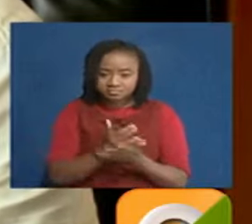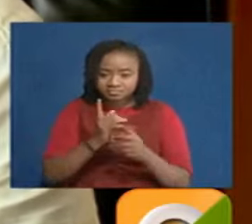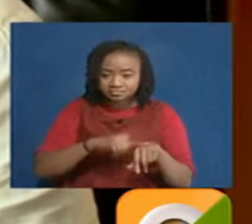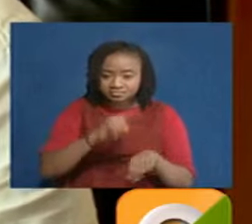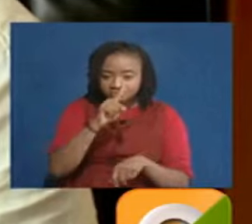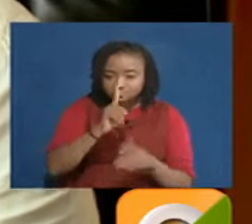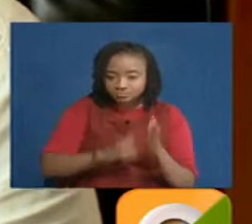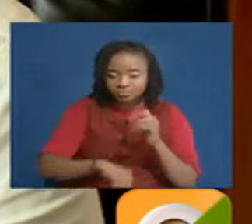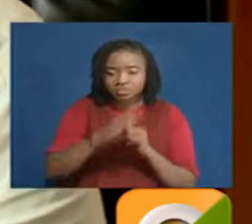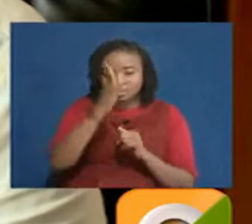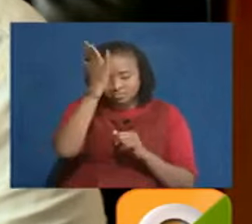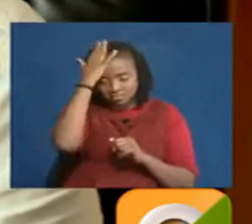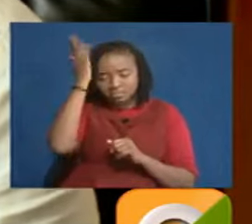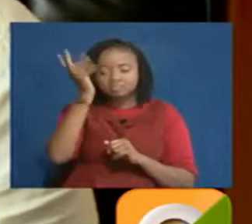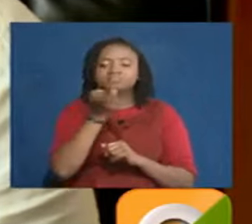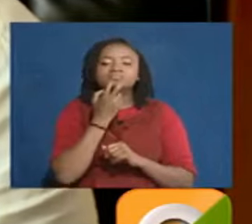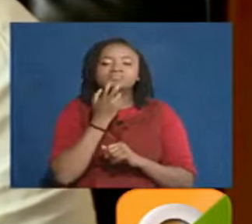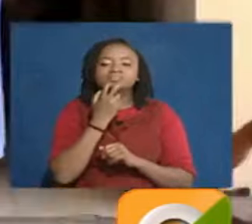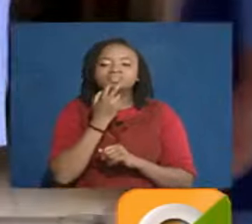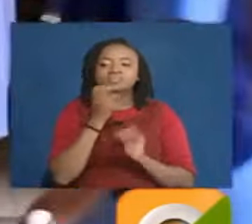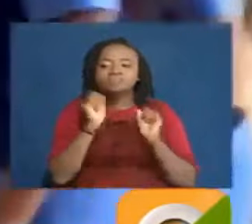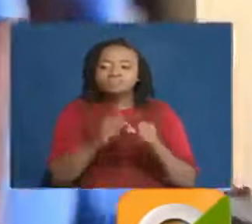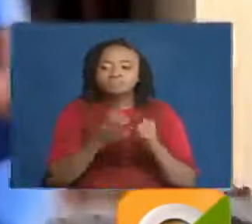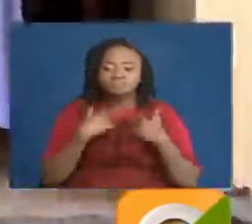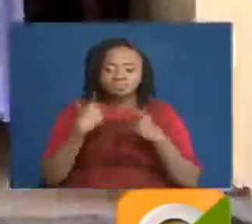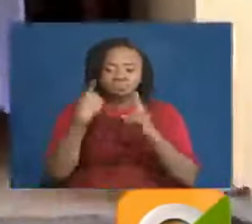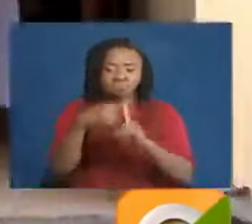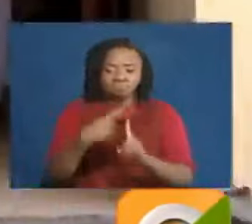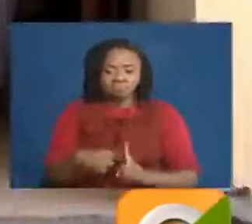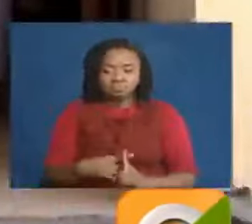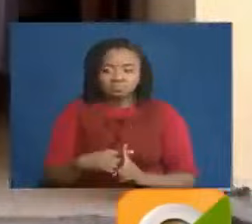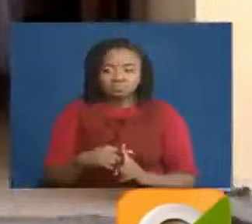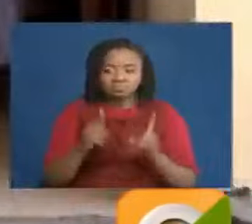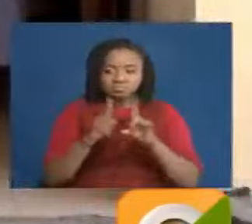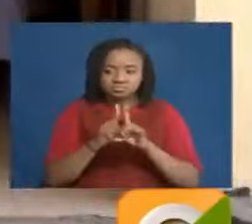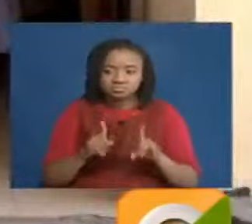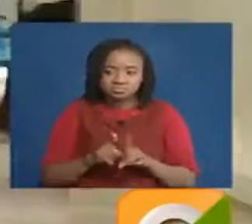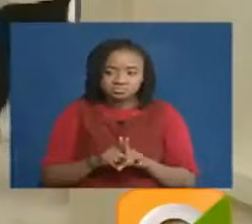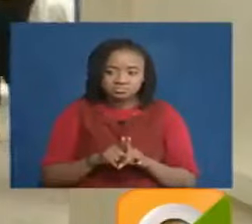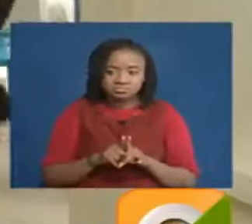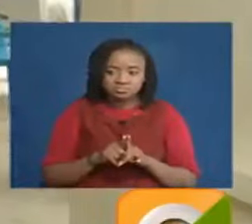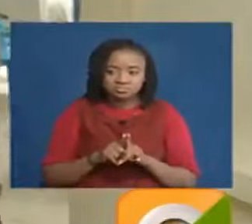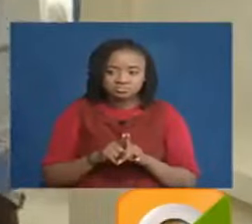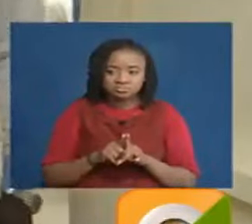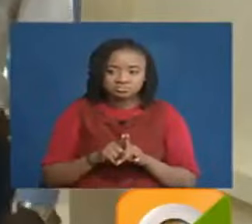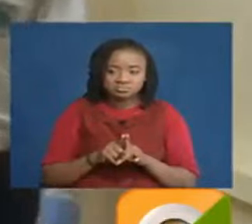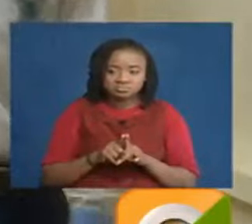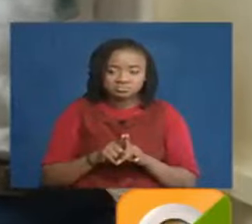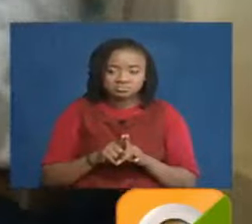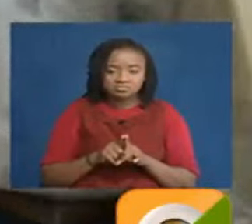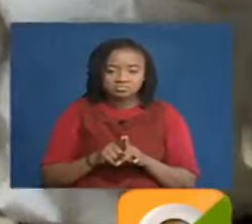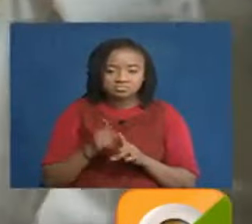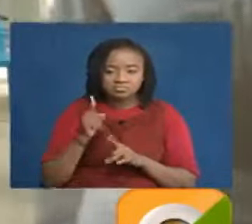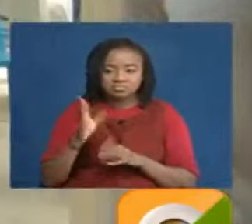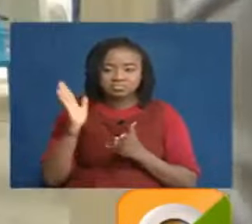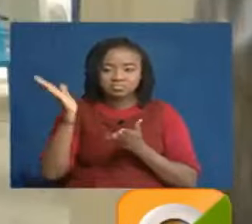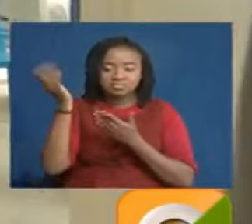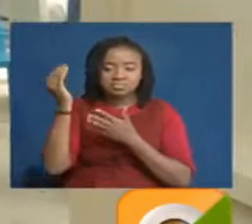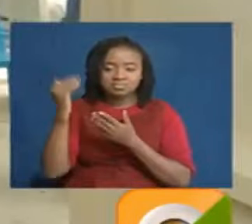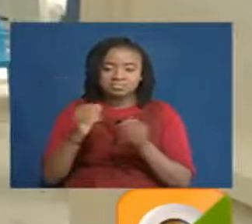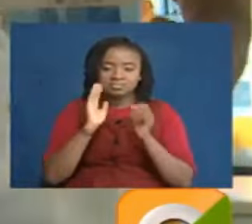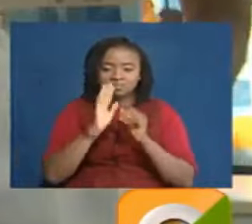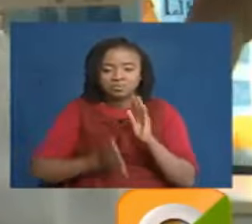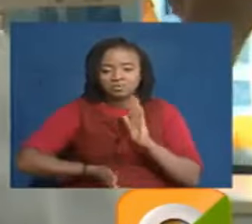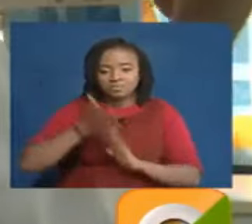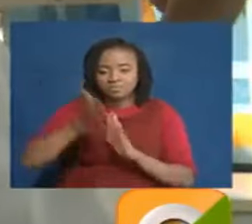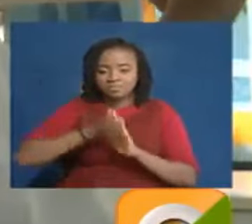Tuesday, we shall have the number. A new regulation in the registration process is expected to accelerate the